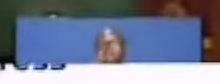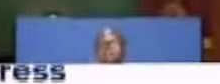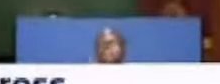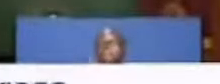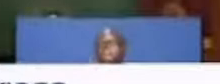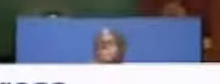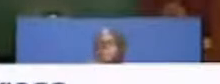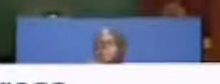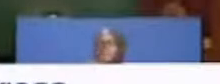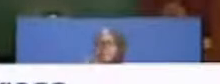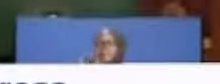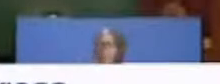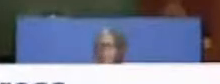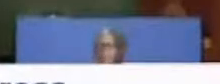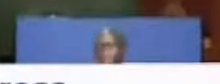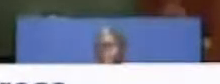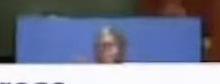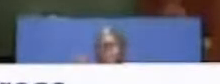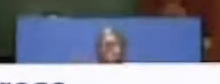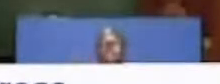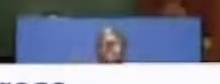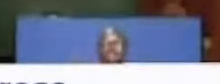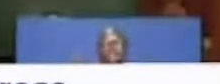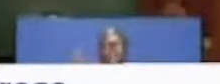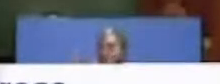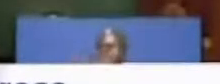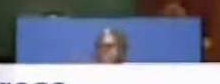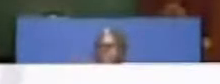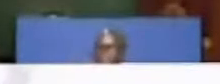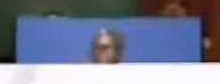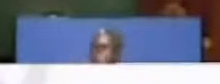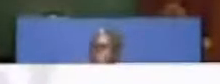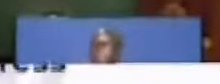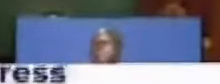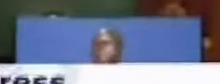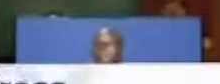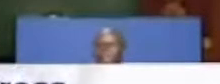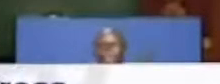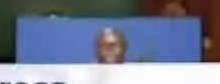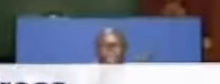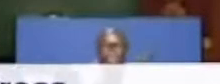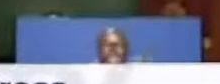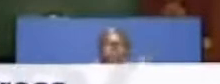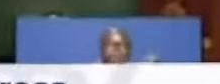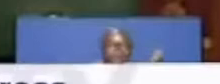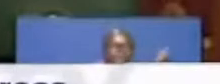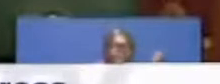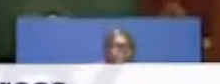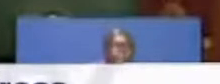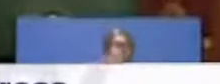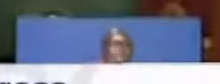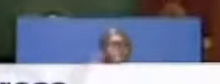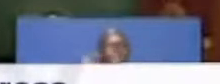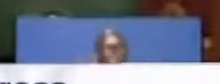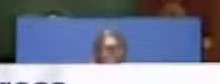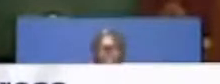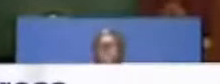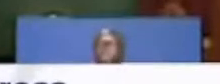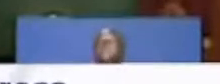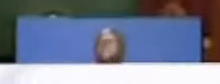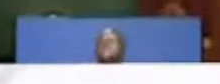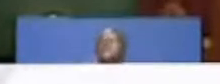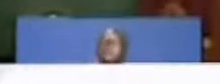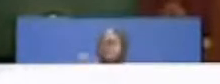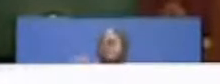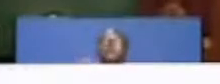the logistical nightmare of transportation, and the digital platform also ensured that shopkeepers who partnered